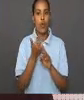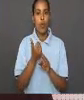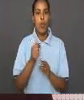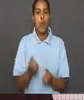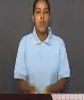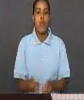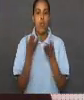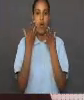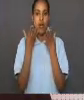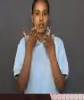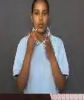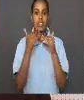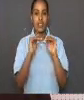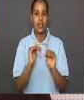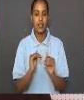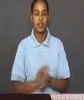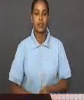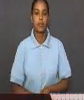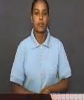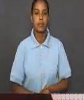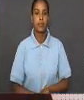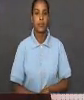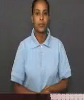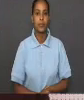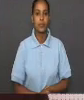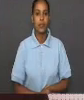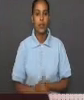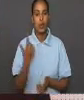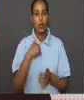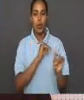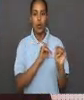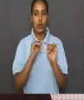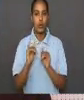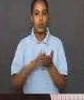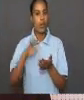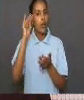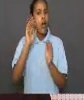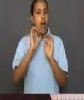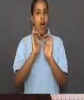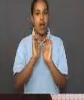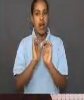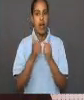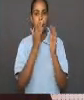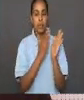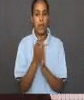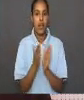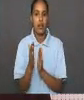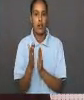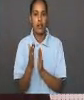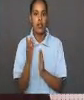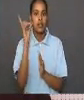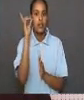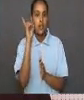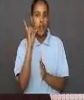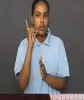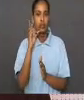a more concentrated one. We also learned how to prepare